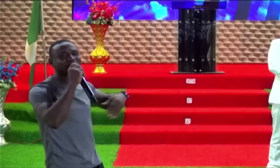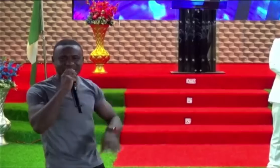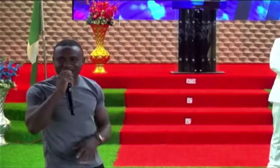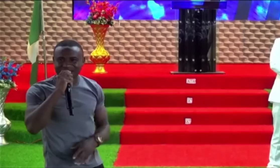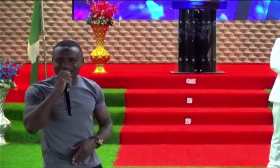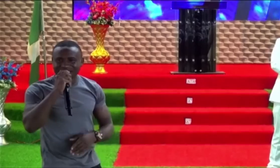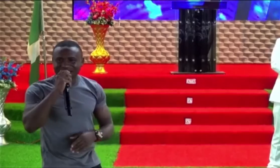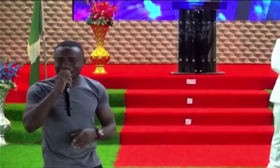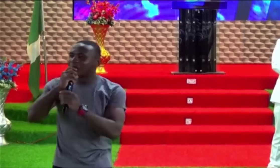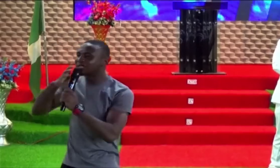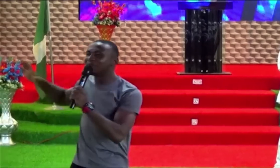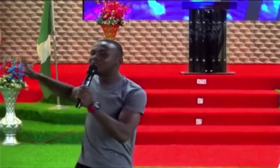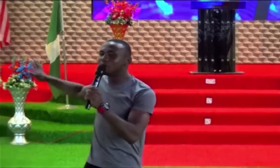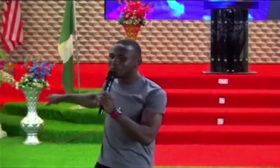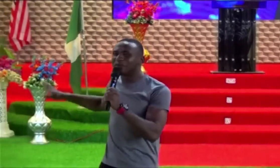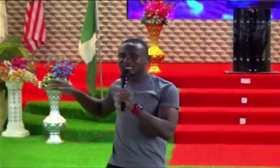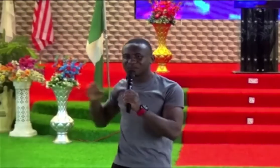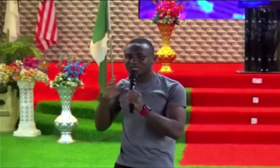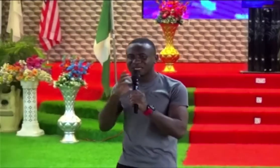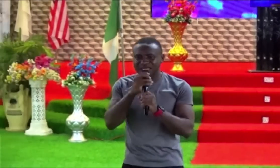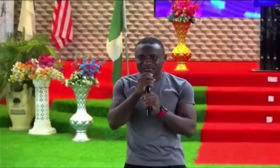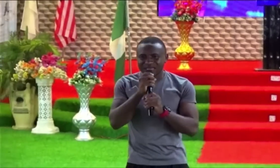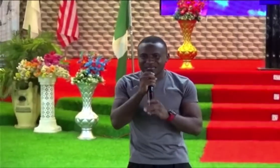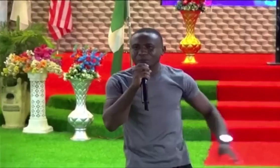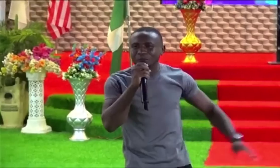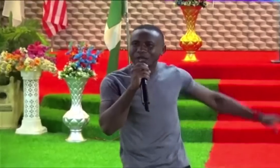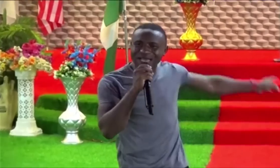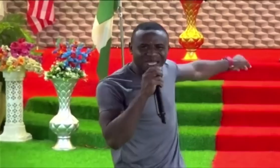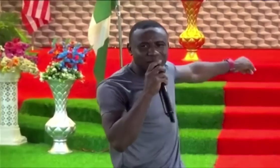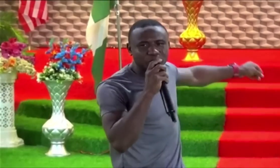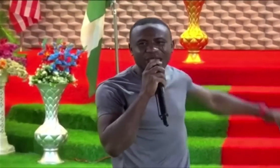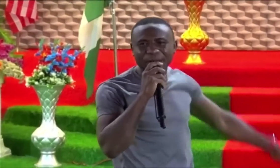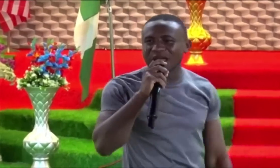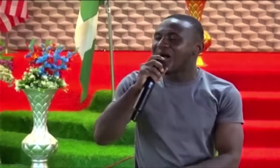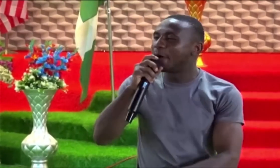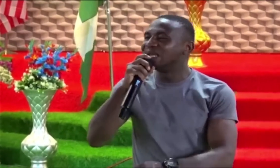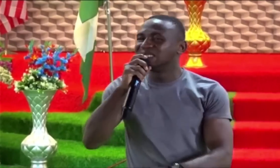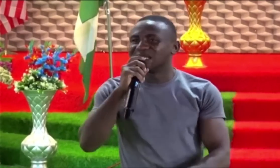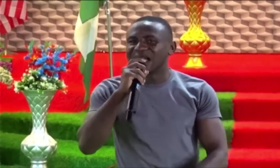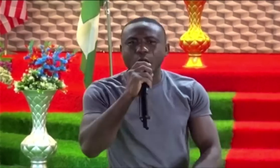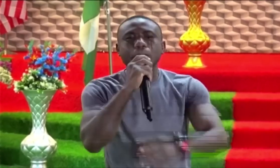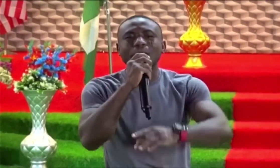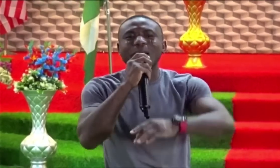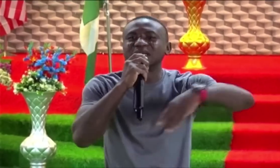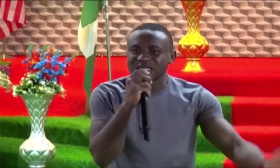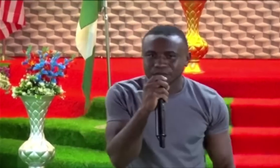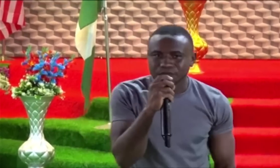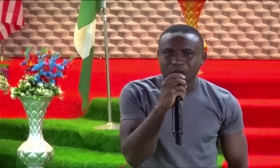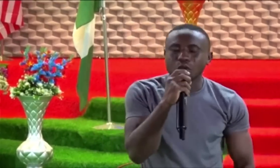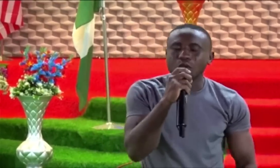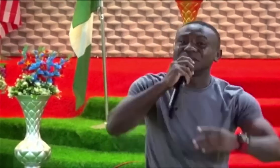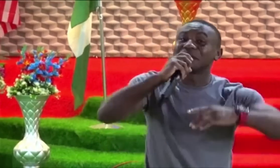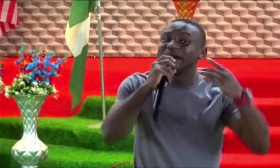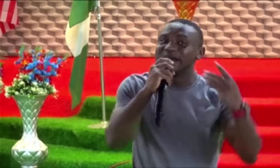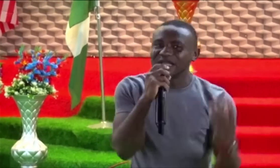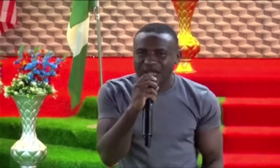lo simi mo fe lo simi ni lu mi mo fe lo simi lemi an lemi to je pe awon nigeria won pa mi ti won